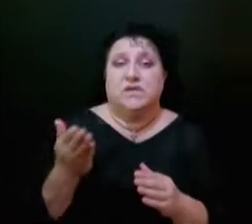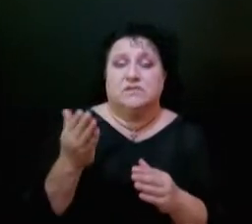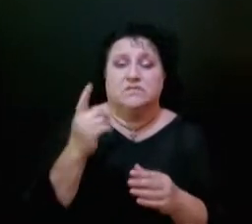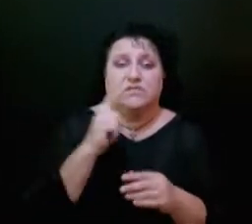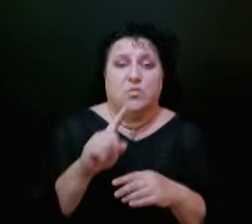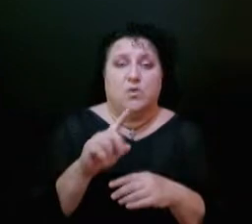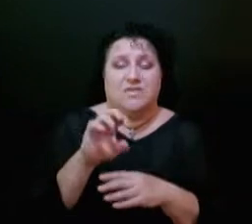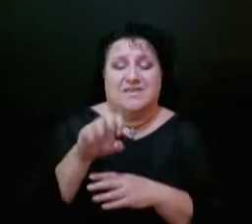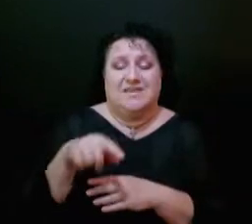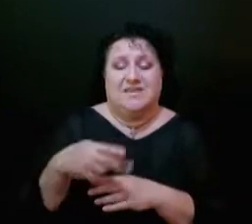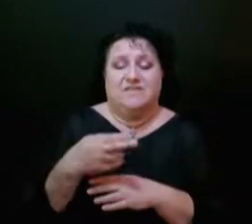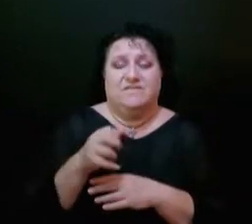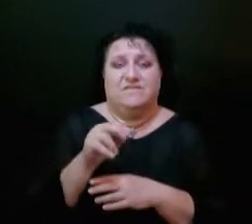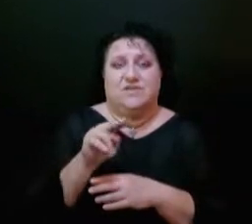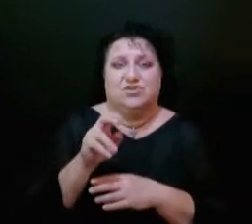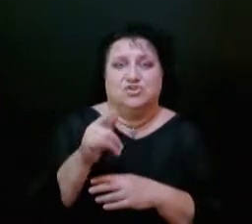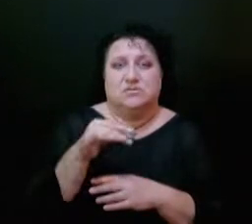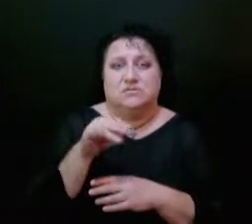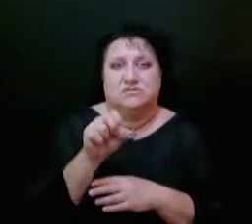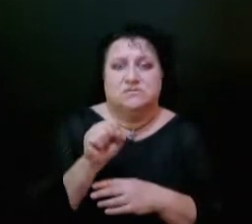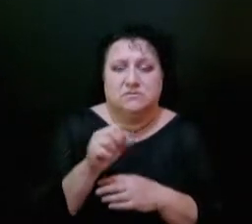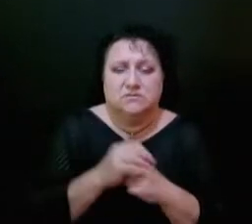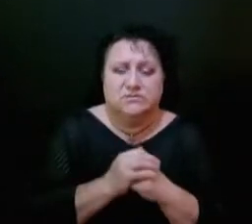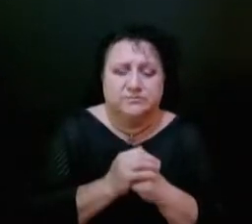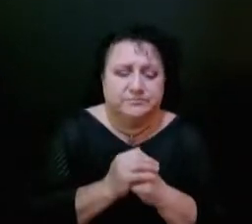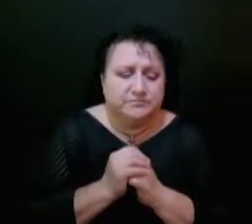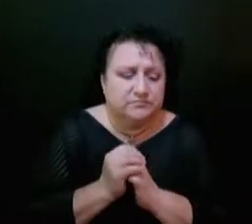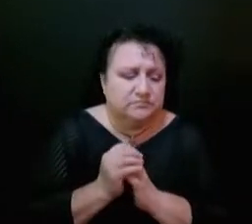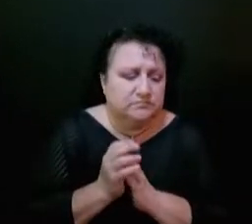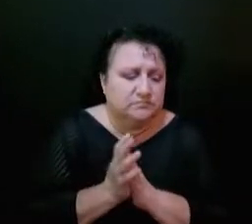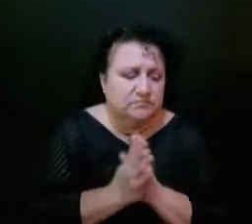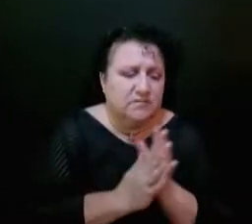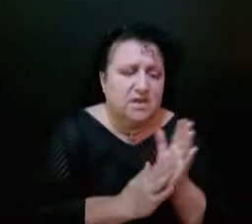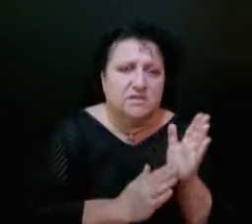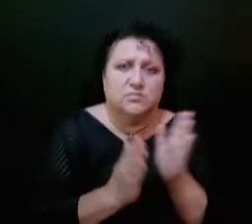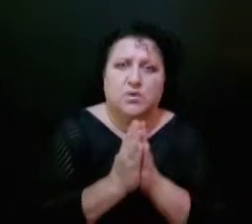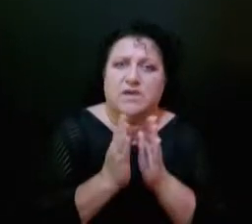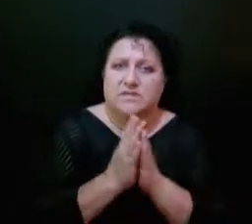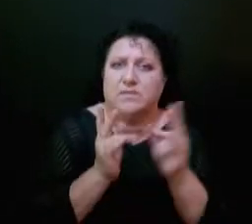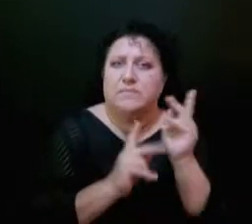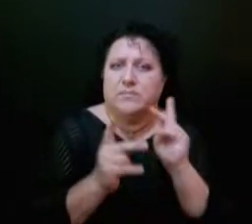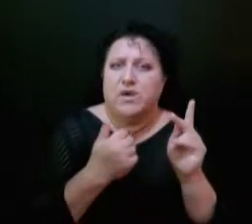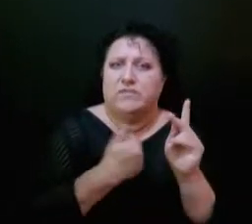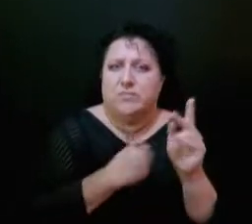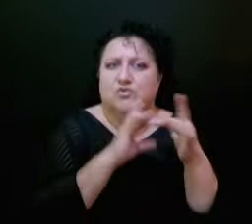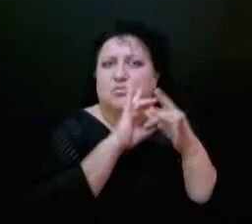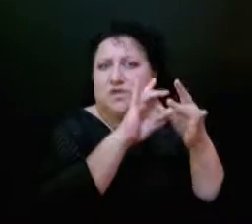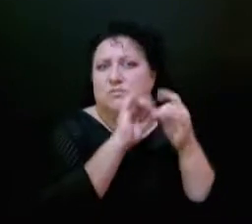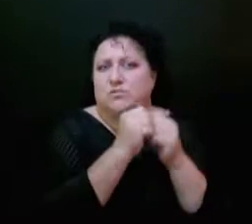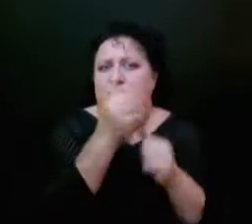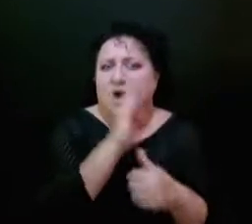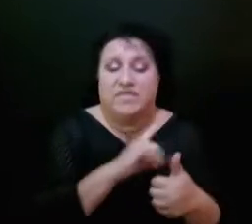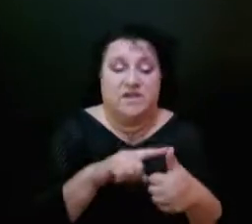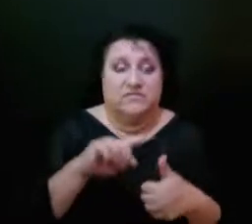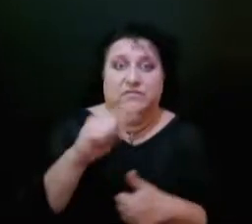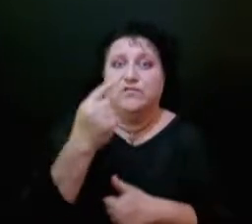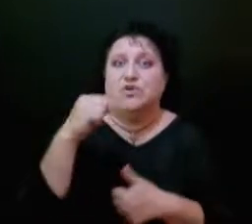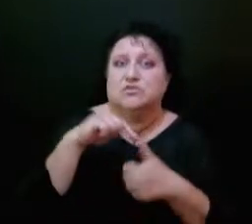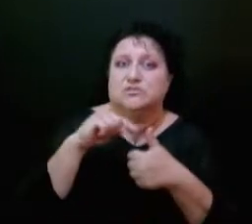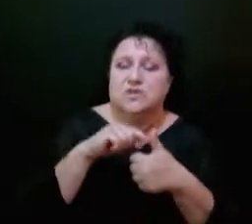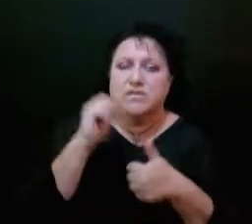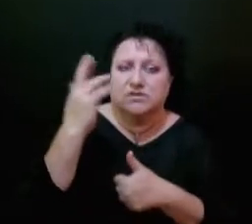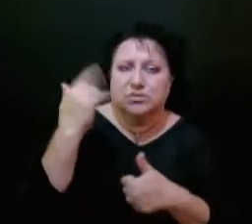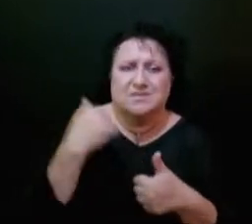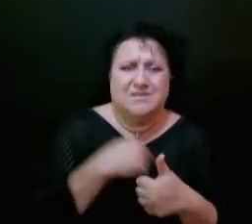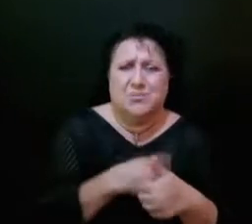He prays that people would come to know God personally. That's the first thing. And I just want to say, that's why we stand up